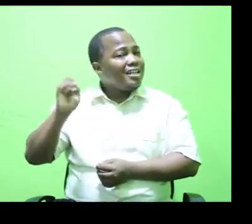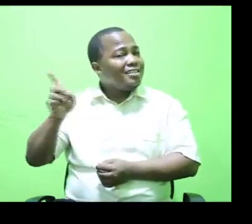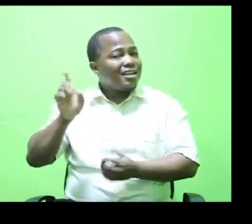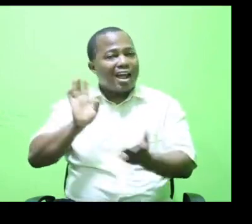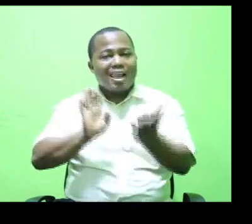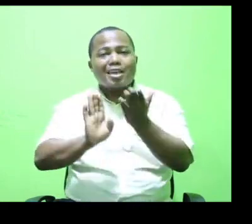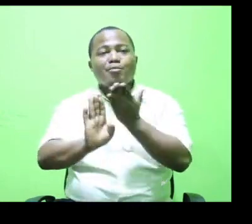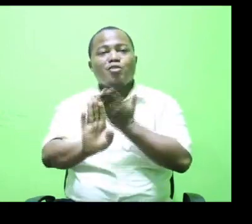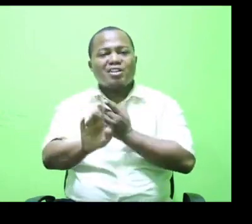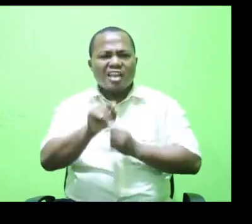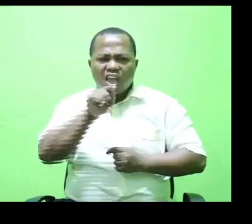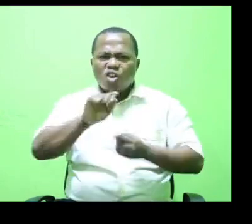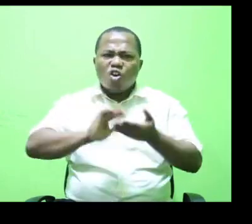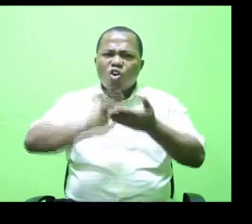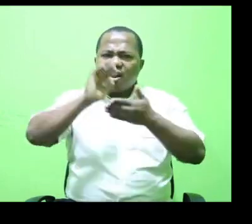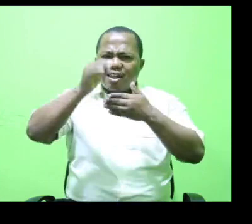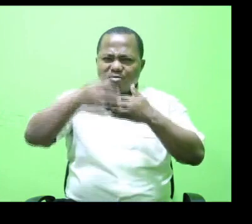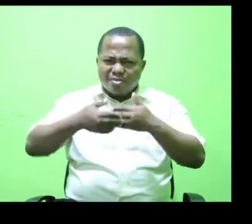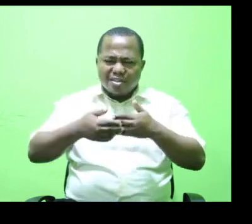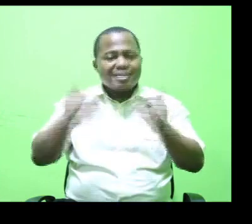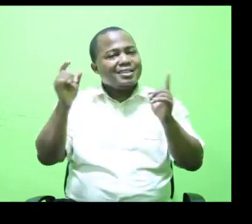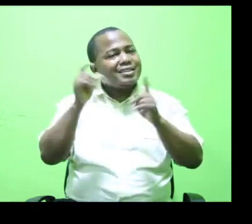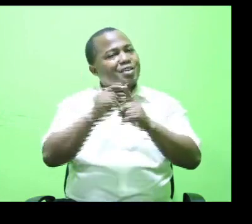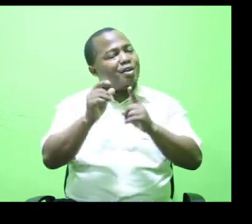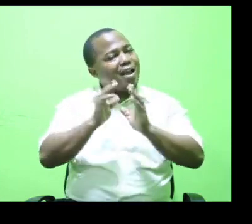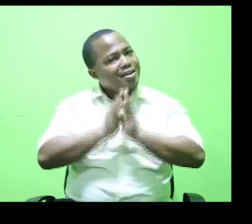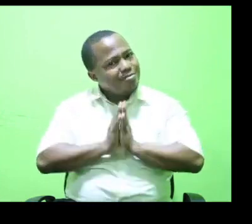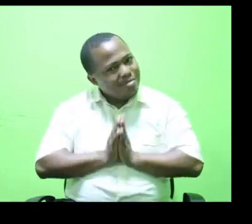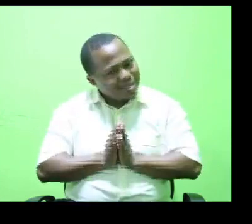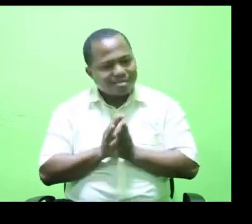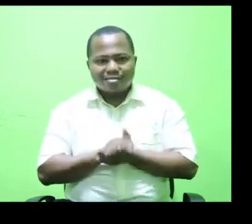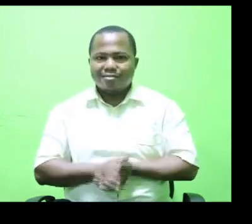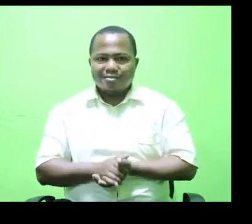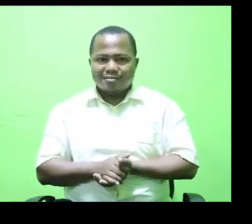immunity. Can you repeat the word, please?